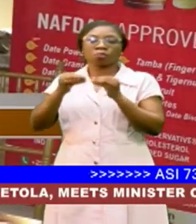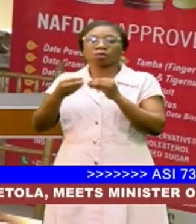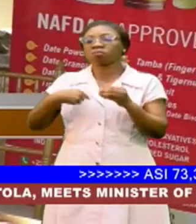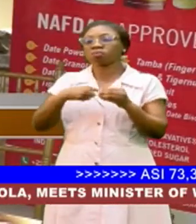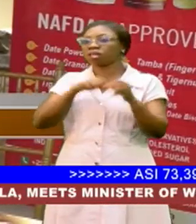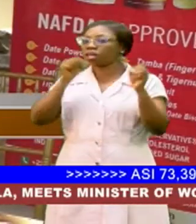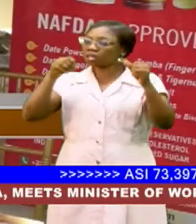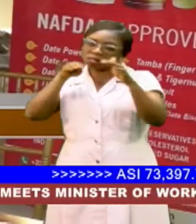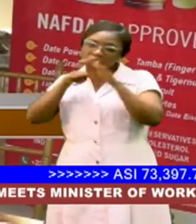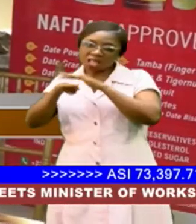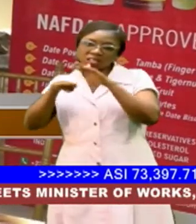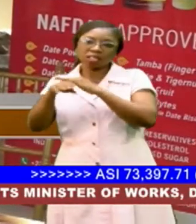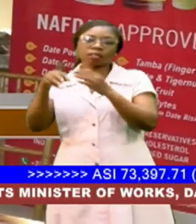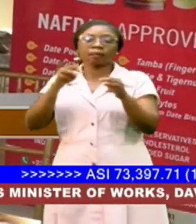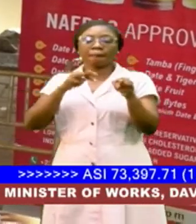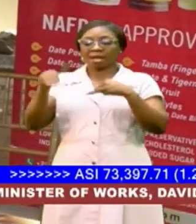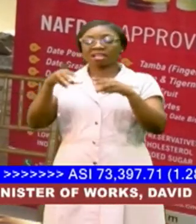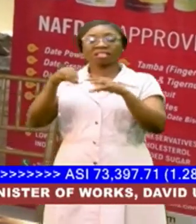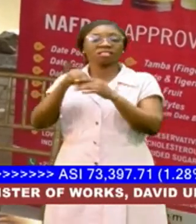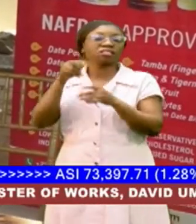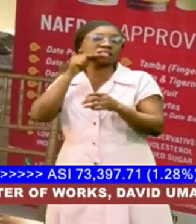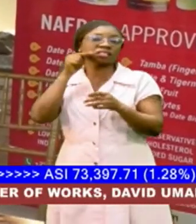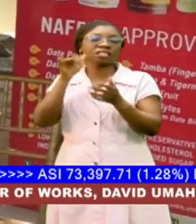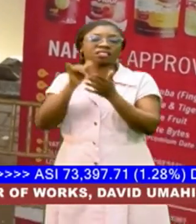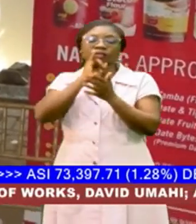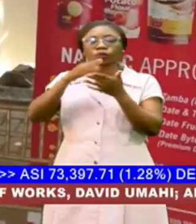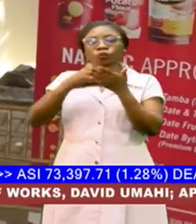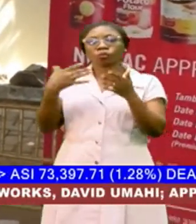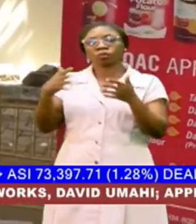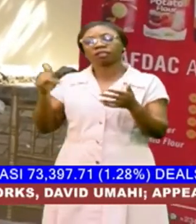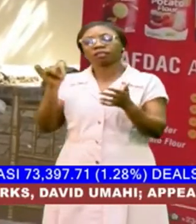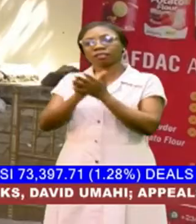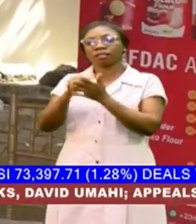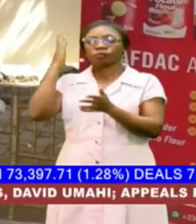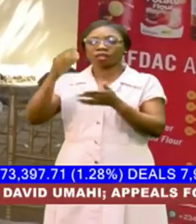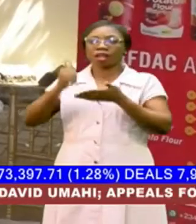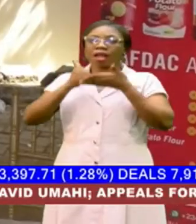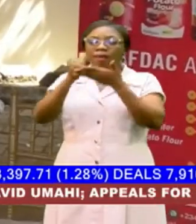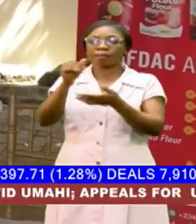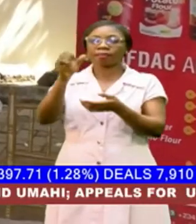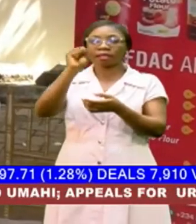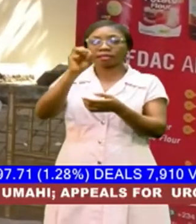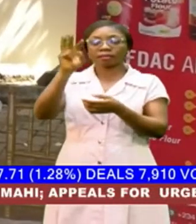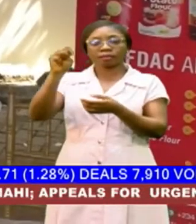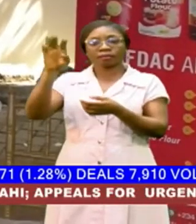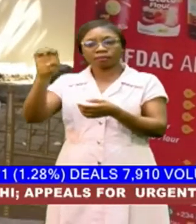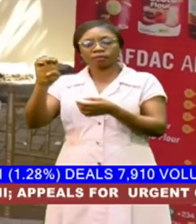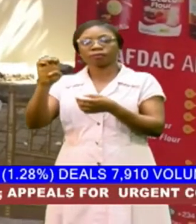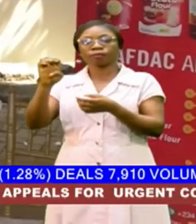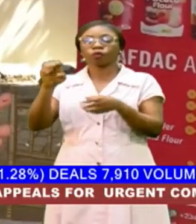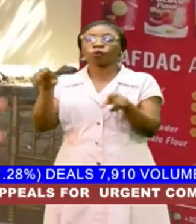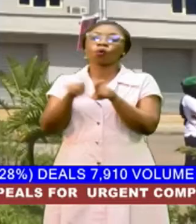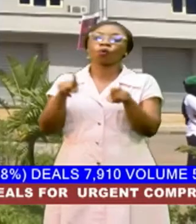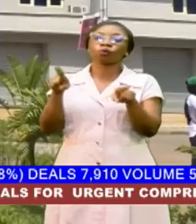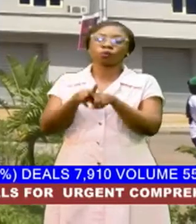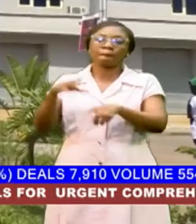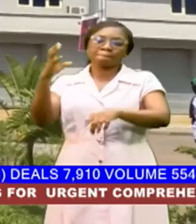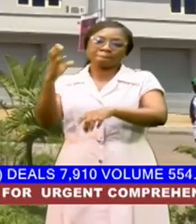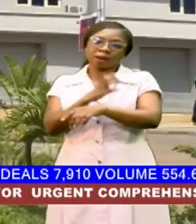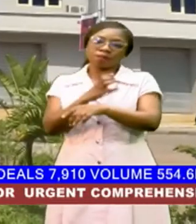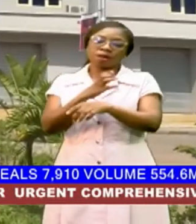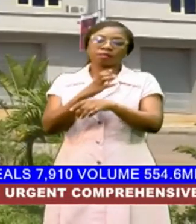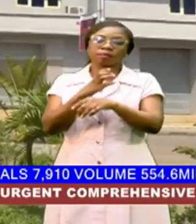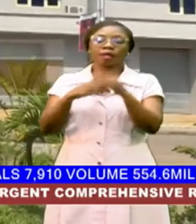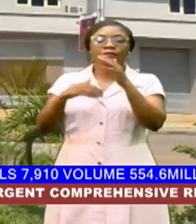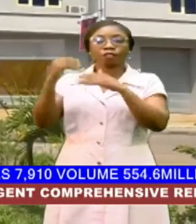the market here in Nigeria. That's something that would help SMEs a lot. The other one is power, infrastructure. SMEDEN